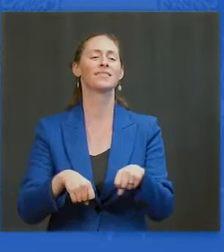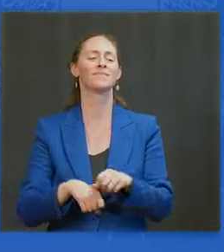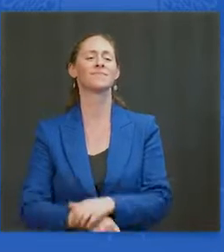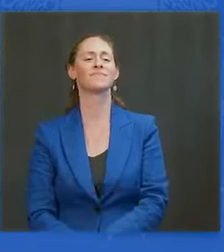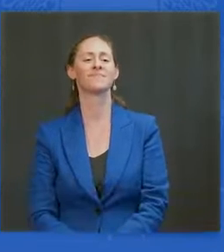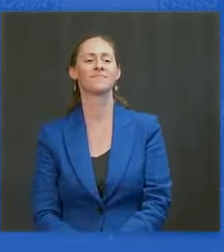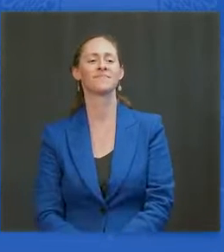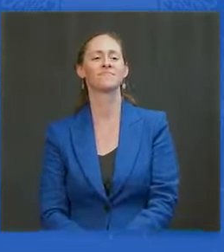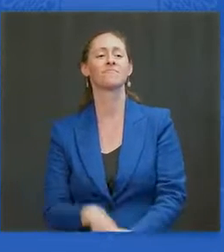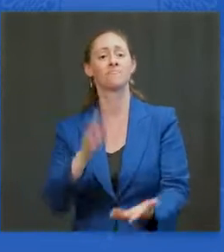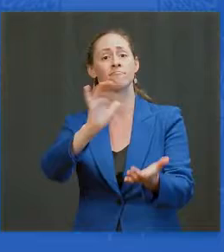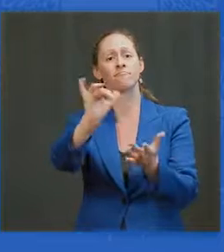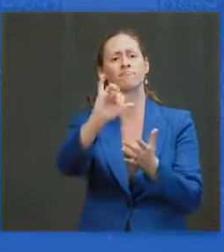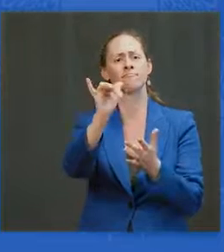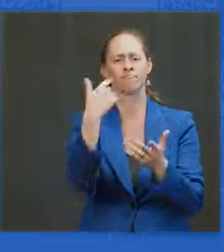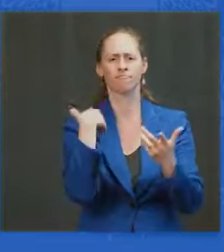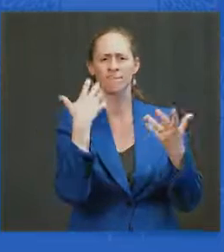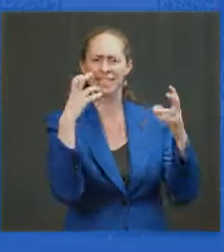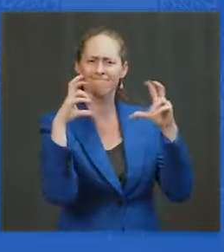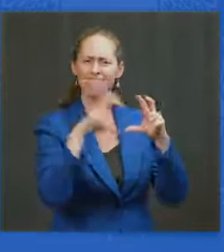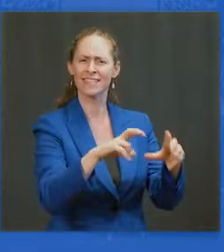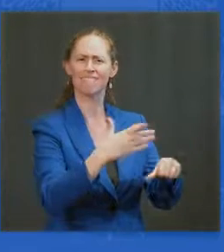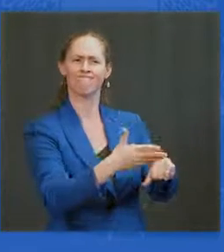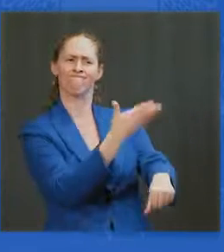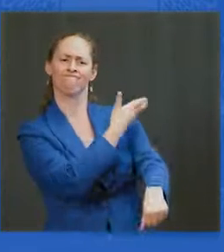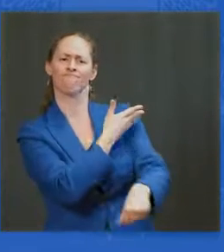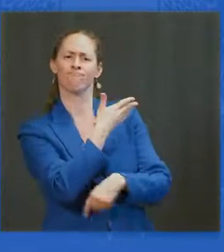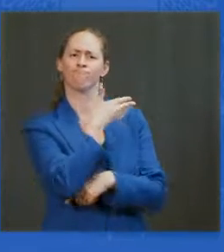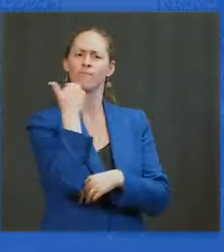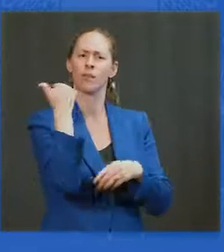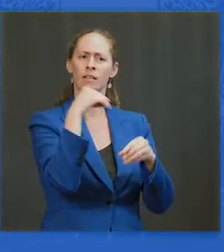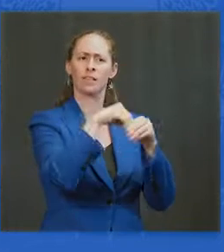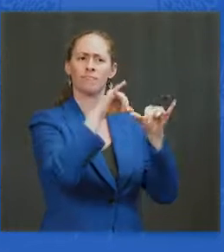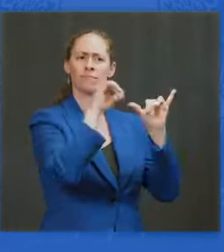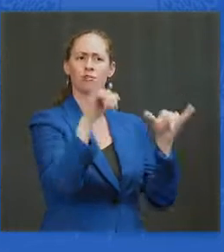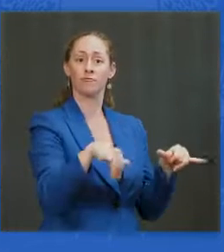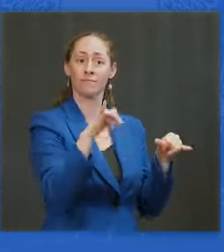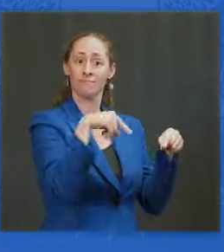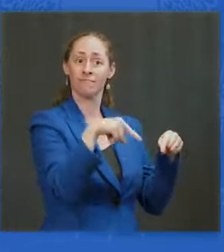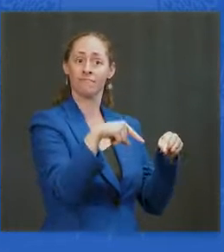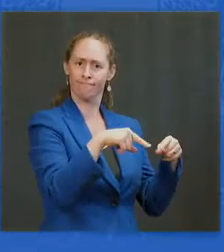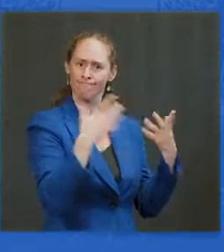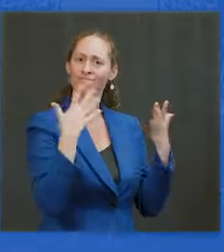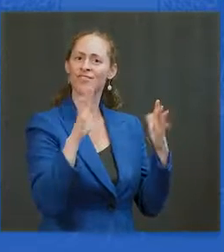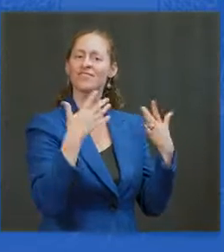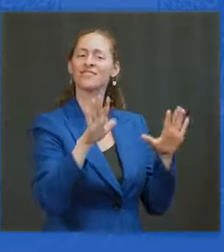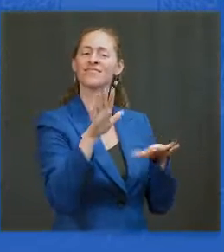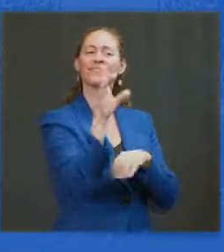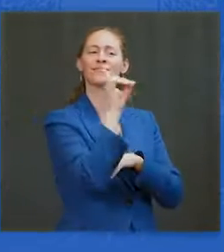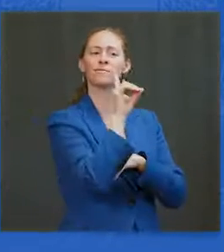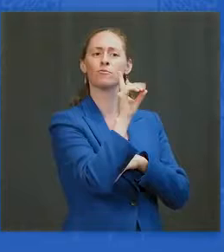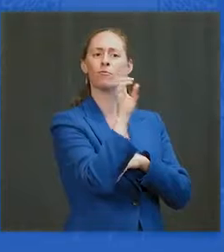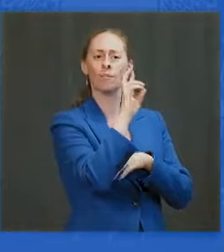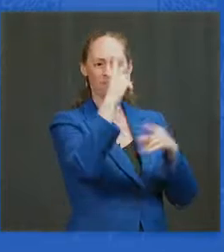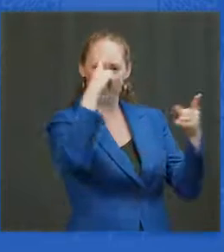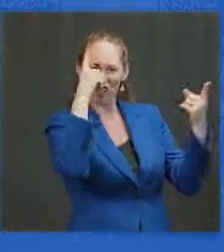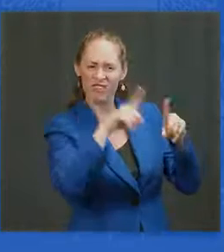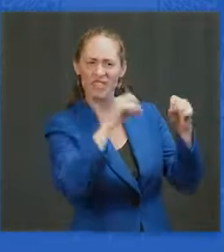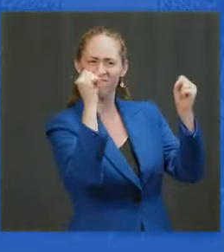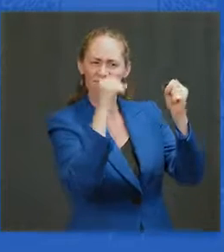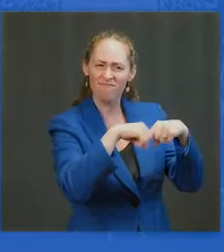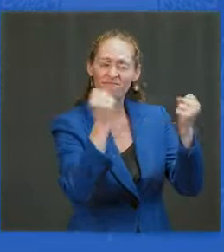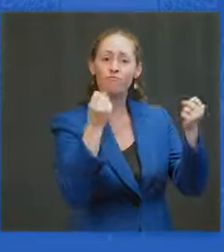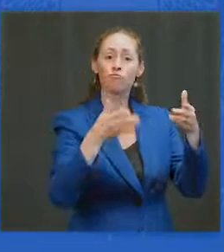area where we have broad bipartisan agreement to invest in our antiquated roads, highways, bridges, transit, drinking